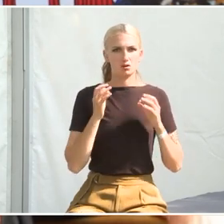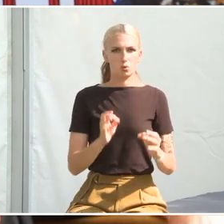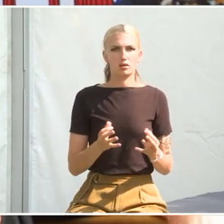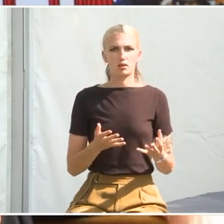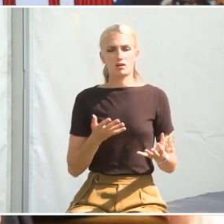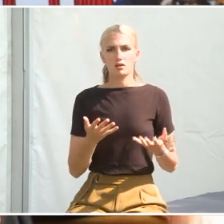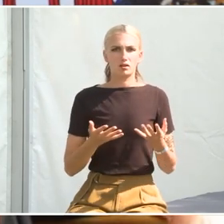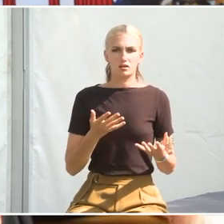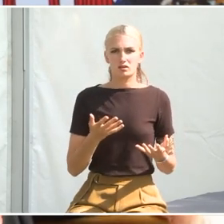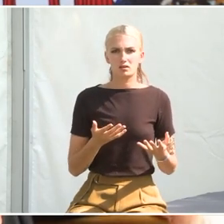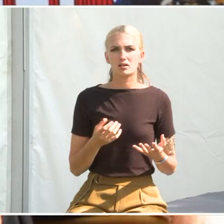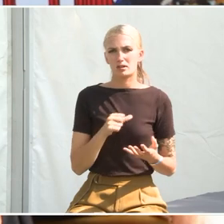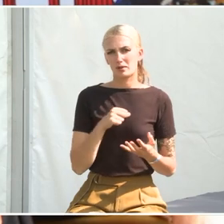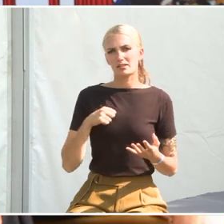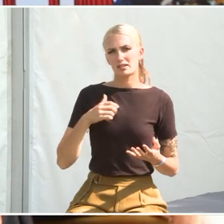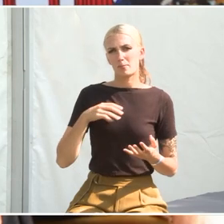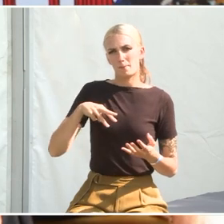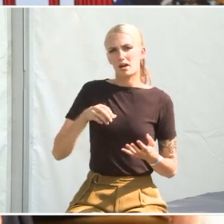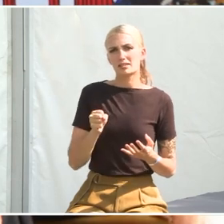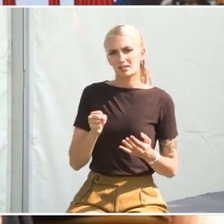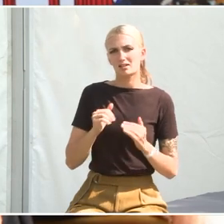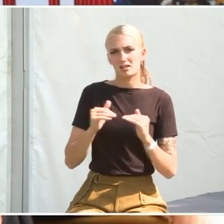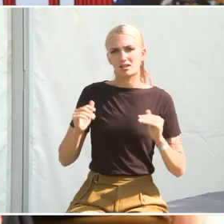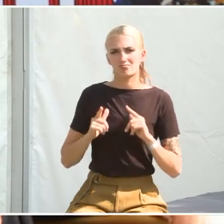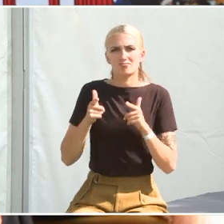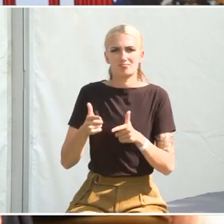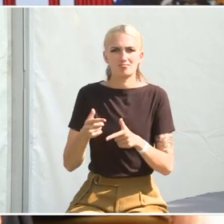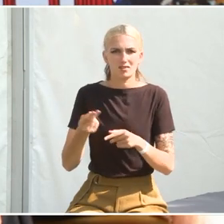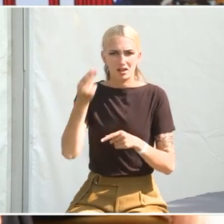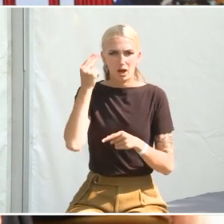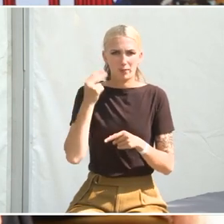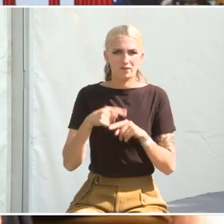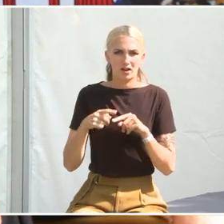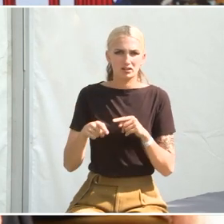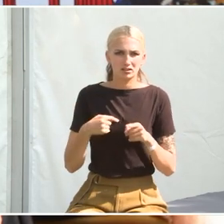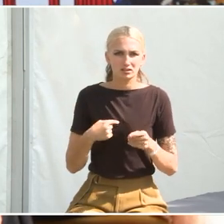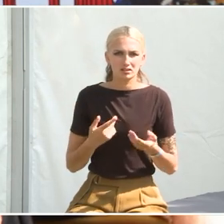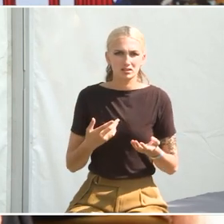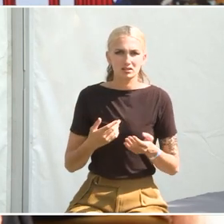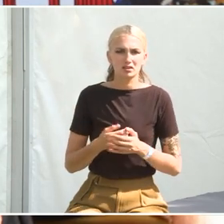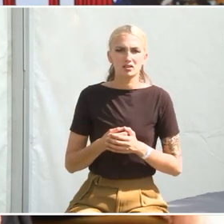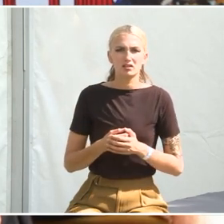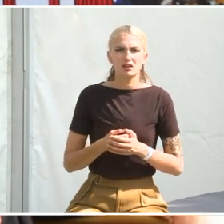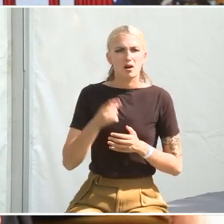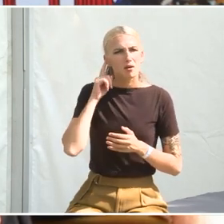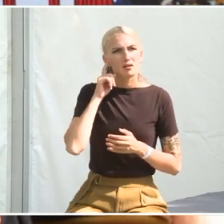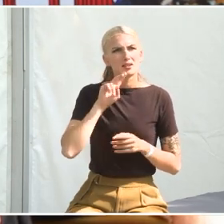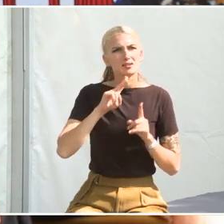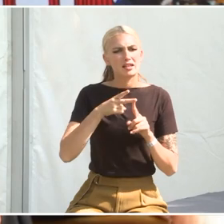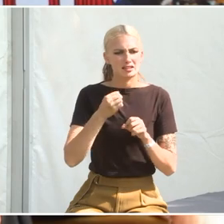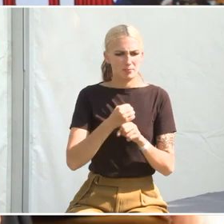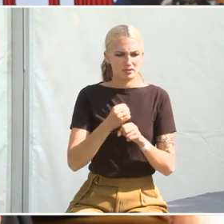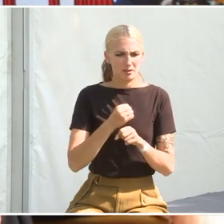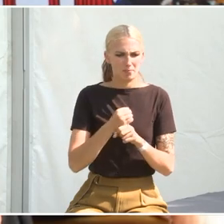new level, so I'm starting my master's. I think the first day should be 2nd of September. It's